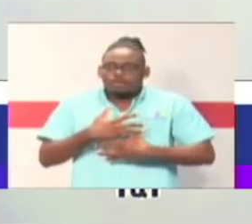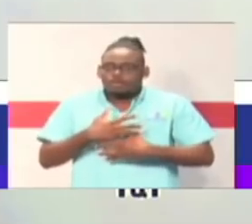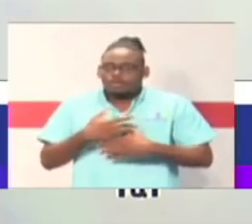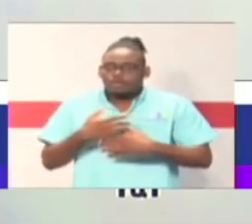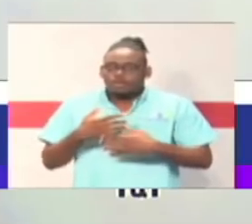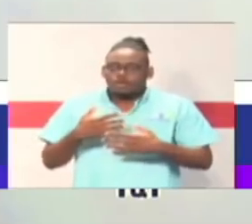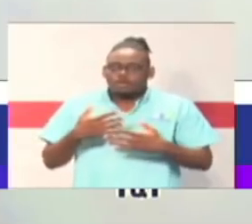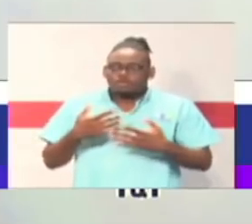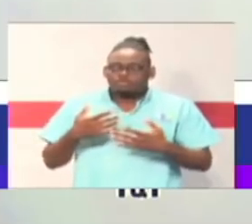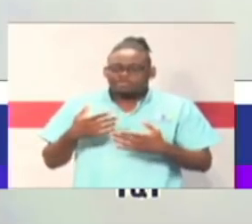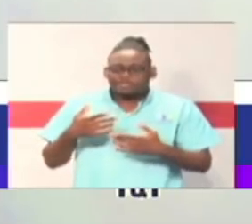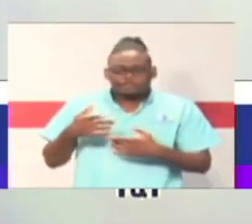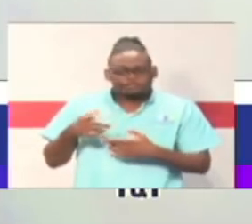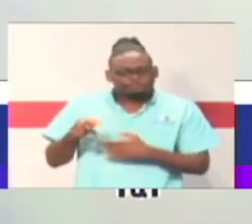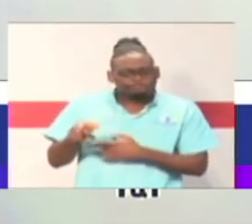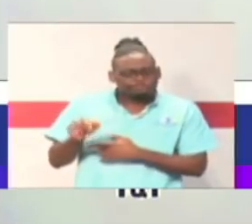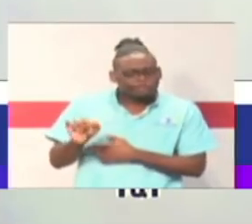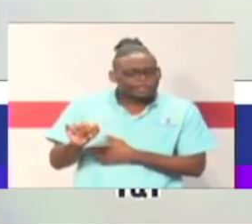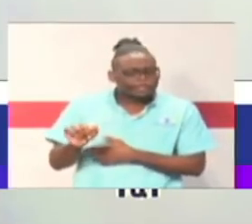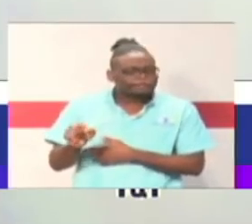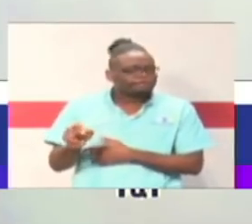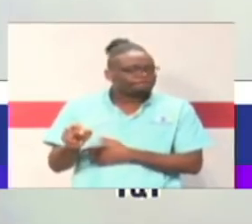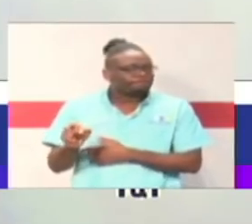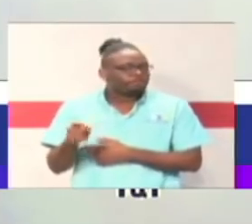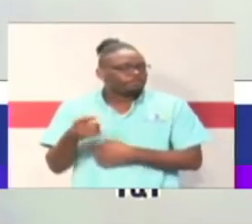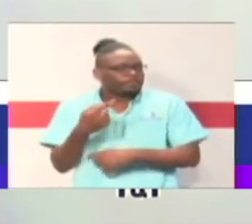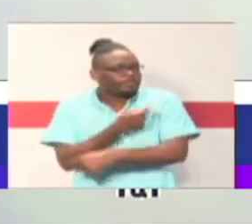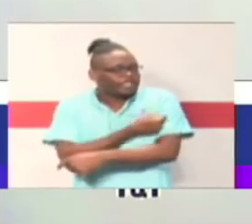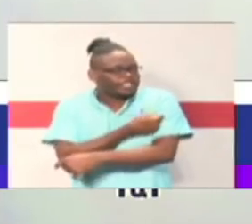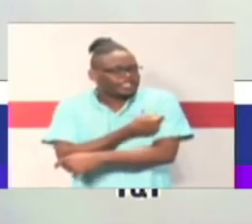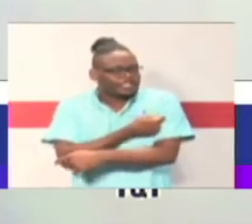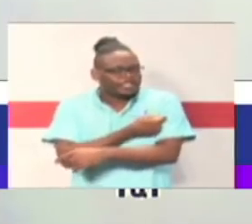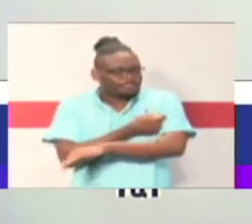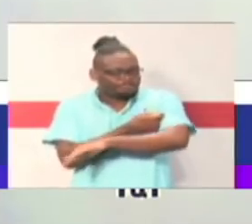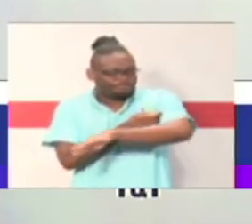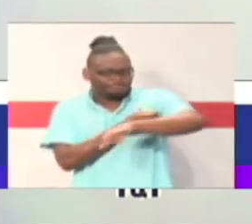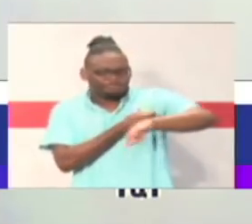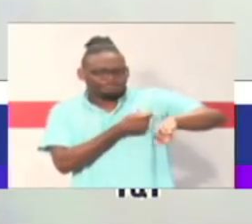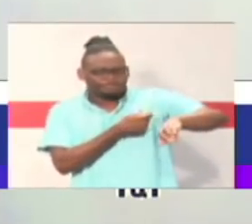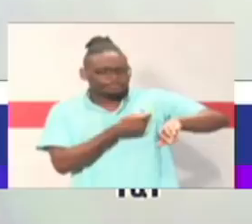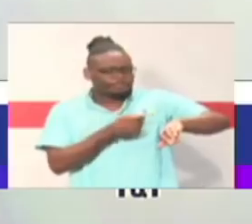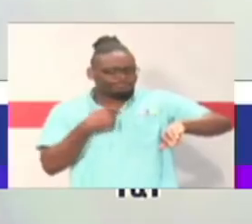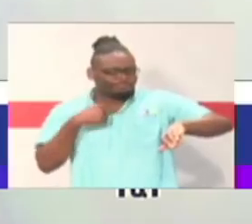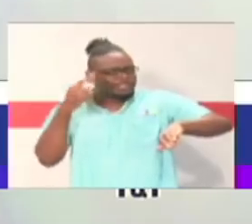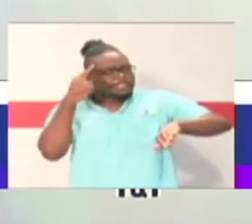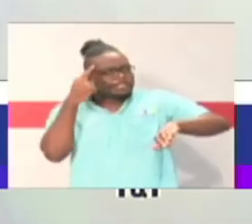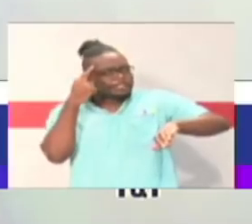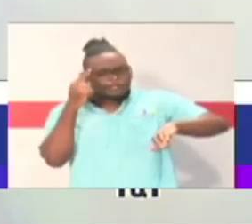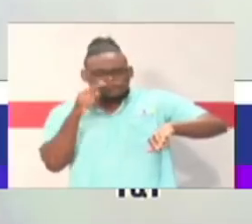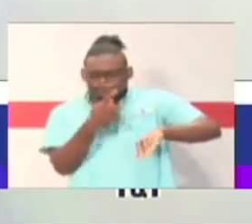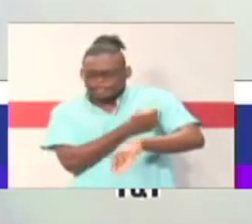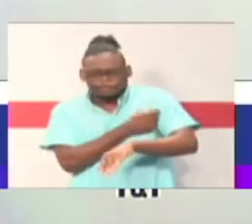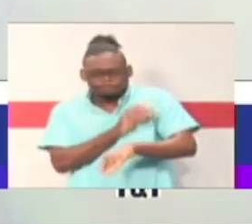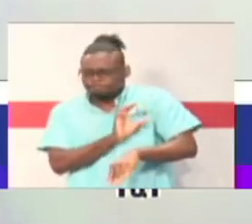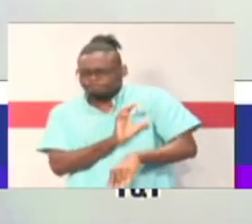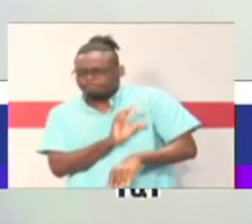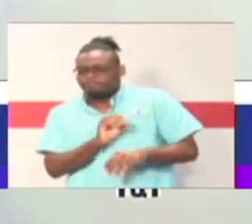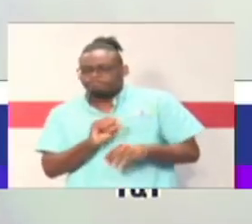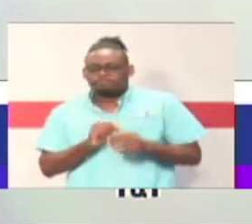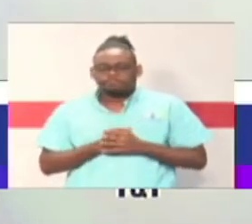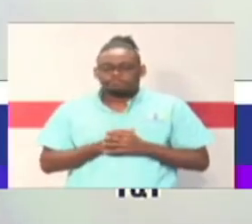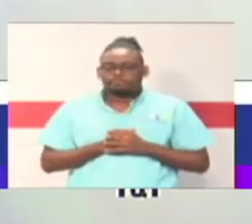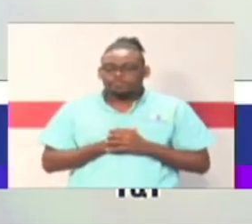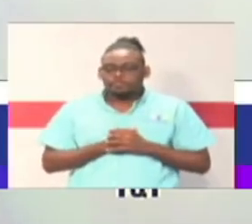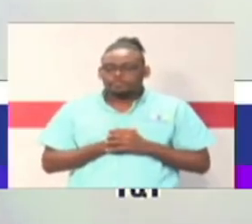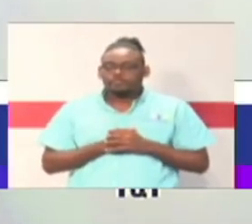this vaccine, this is now a remote possibility. After receiving the vaccine, I experienced no side